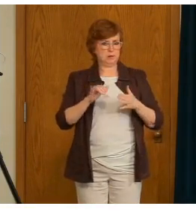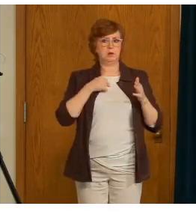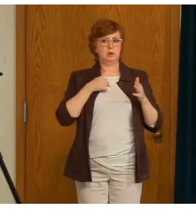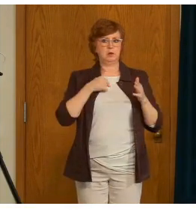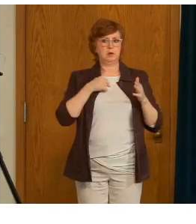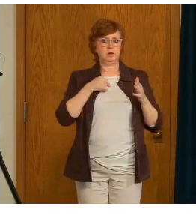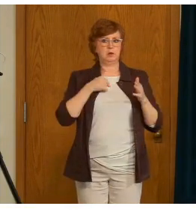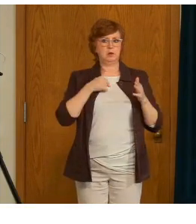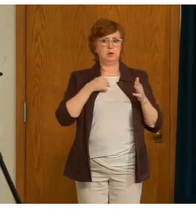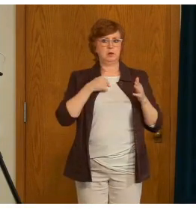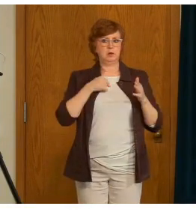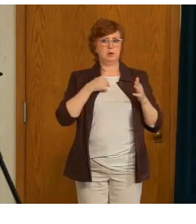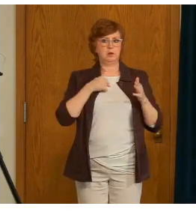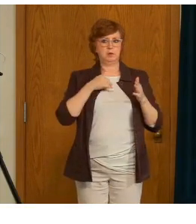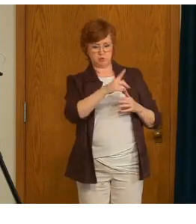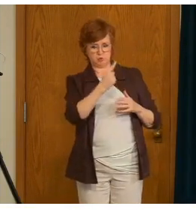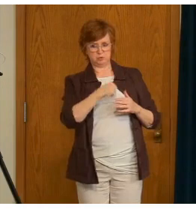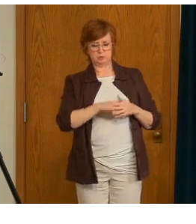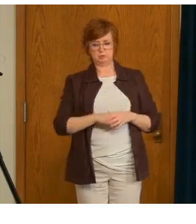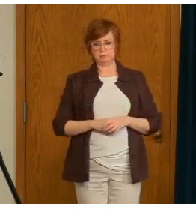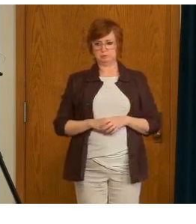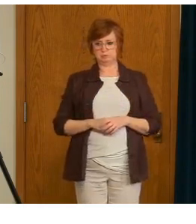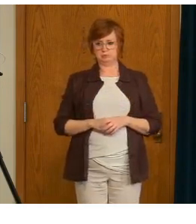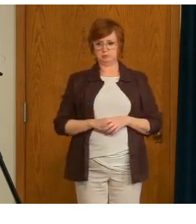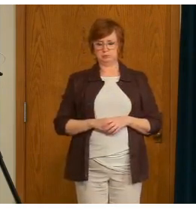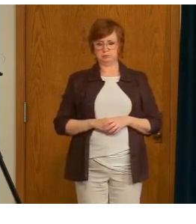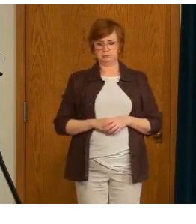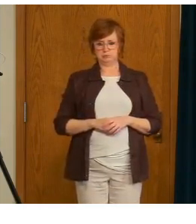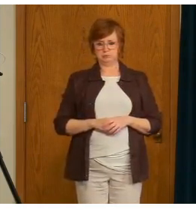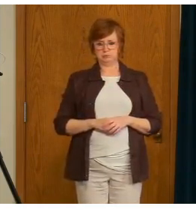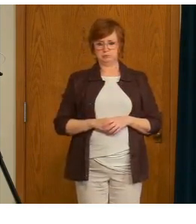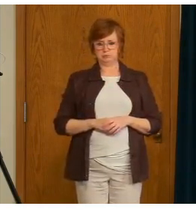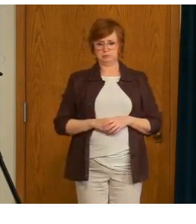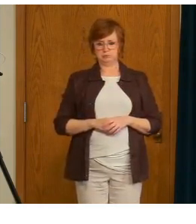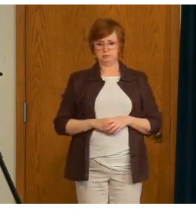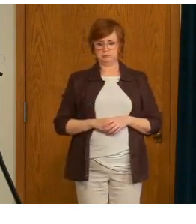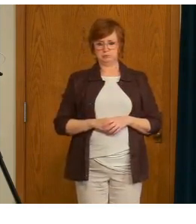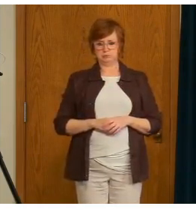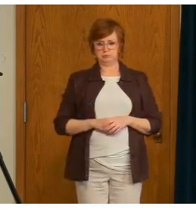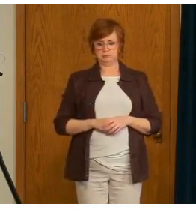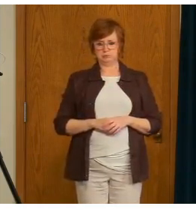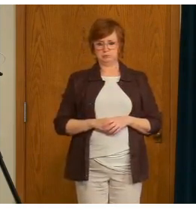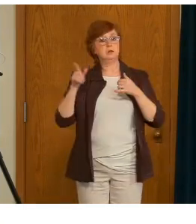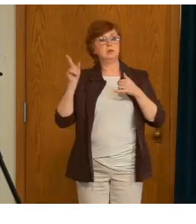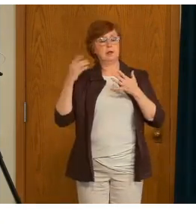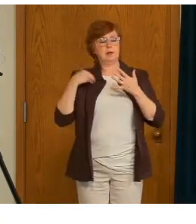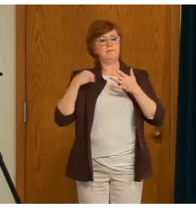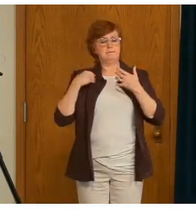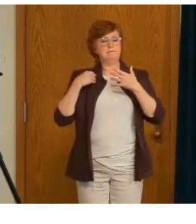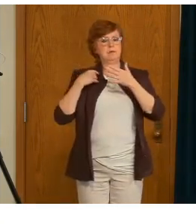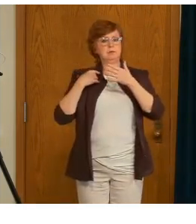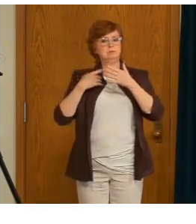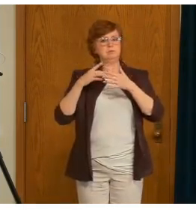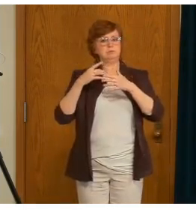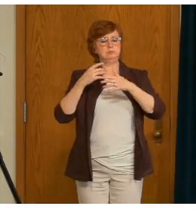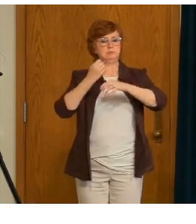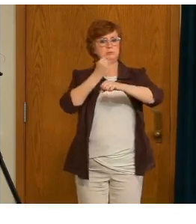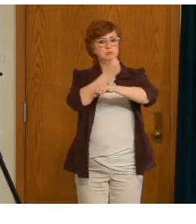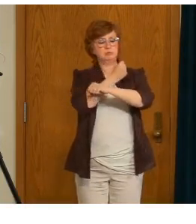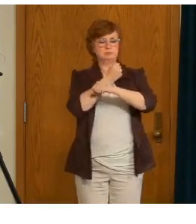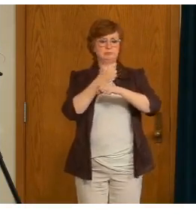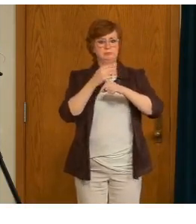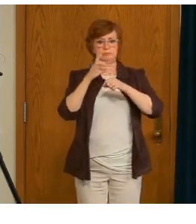that. Yeah, thank you for that question. So we fully expect, there are trials ongoing in children under 11,